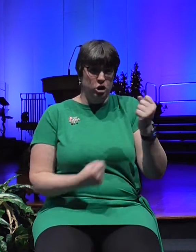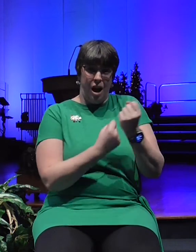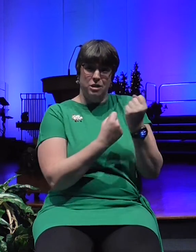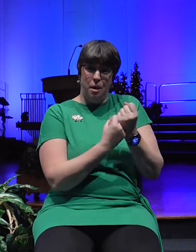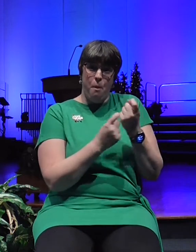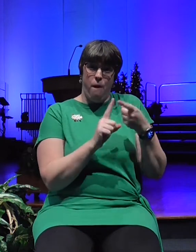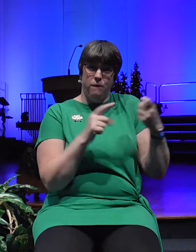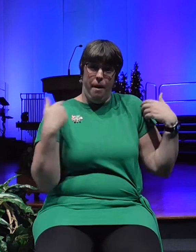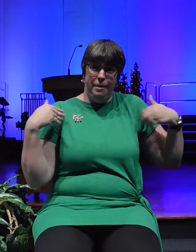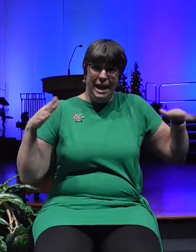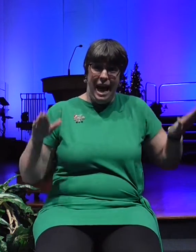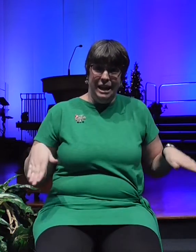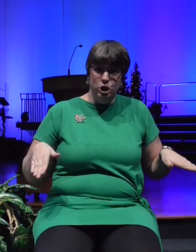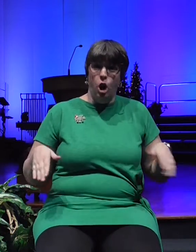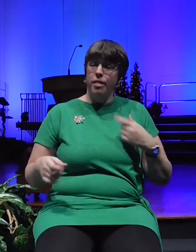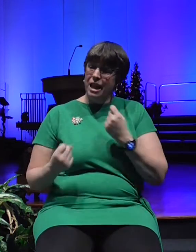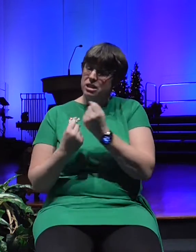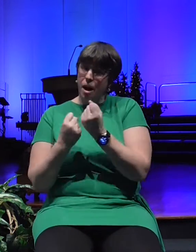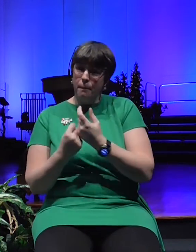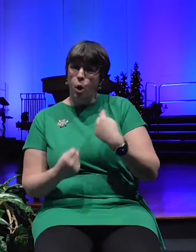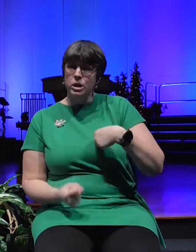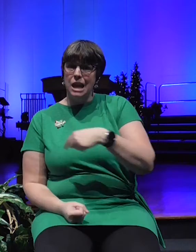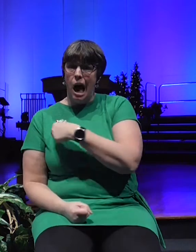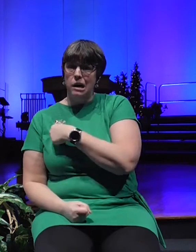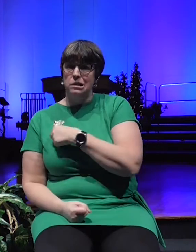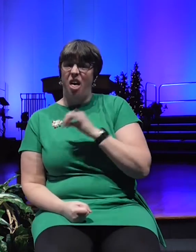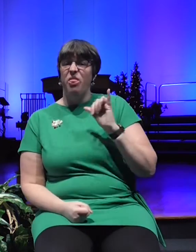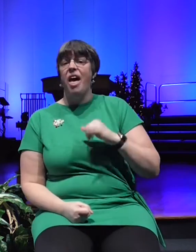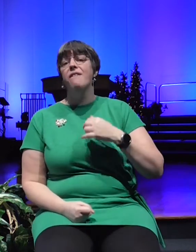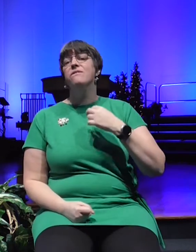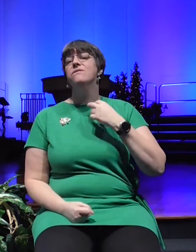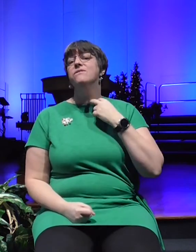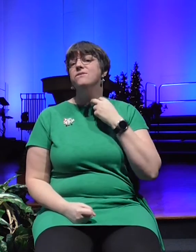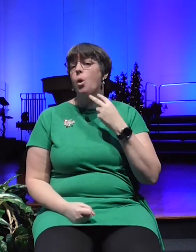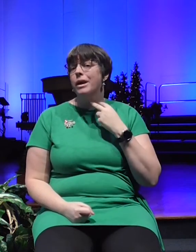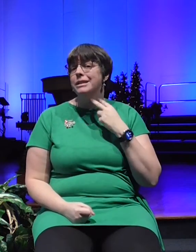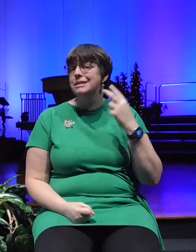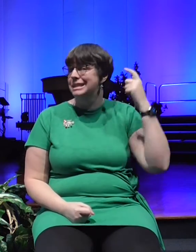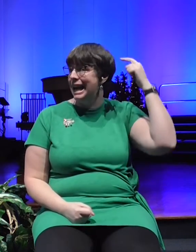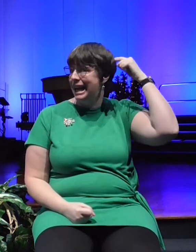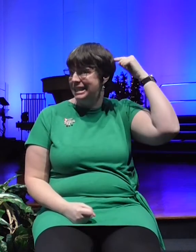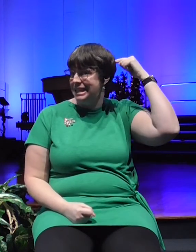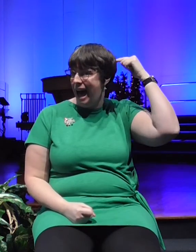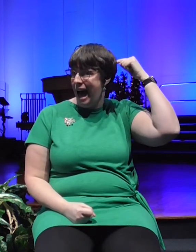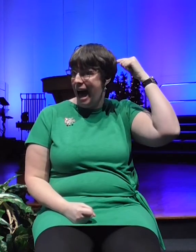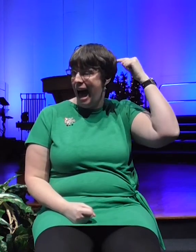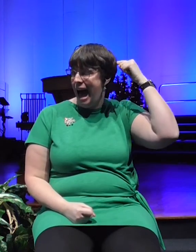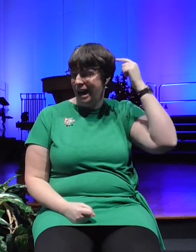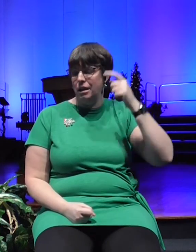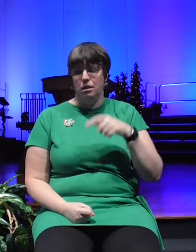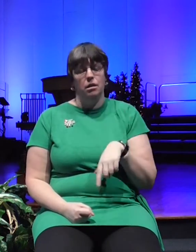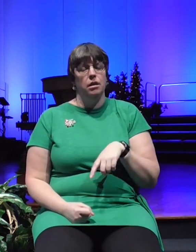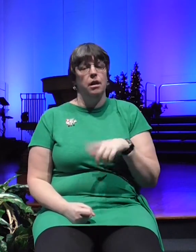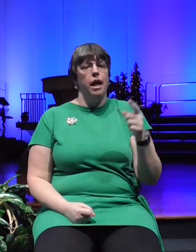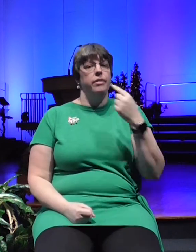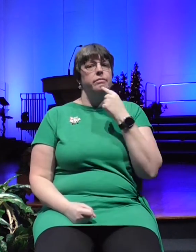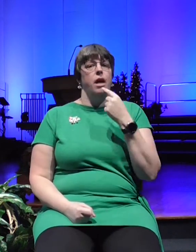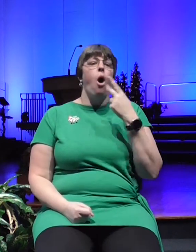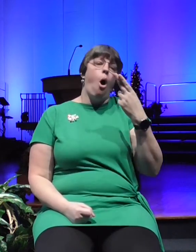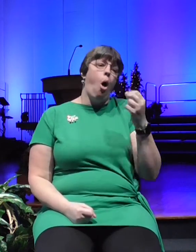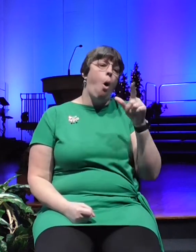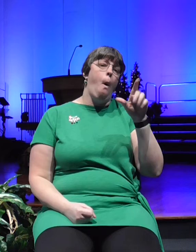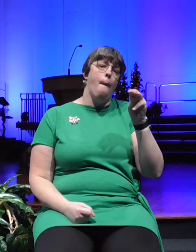And even the angelic voice within us, possibly. Ernest Holmes also says there is a guardian angel